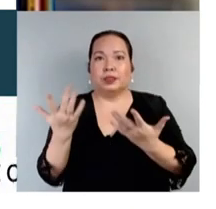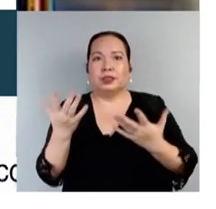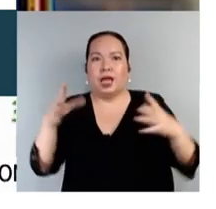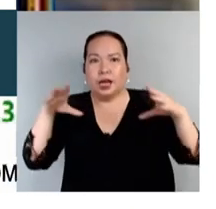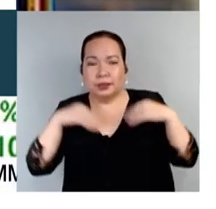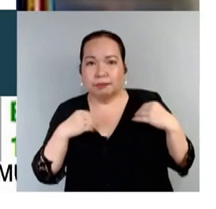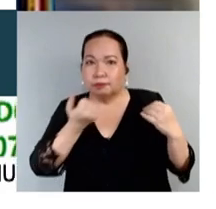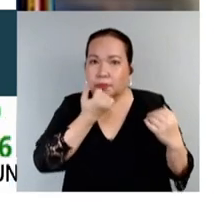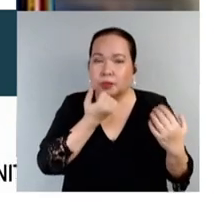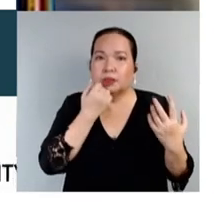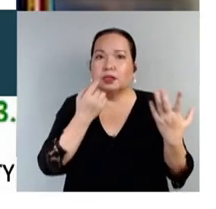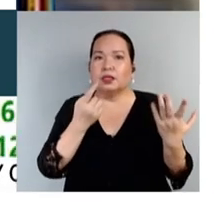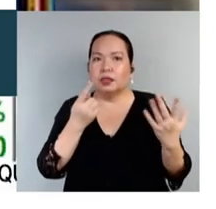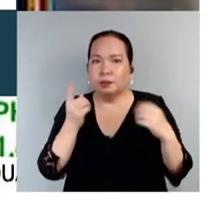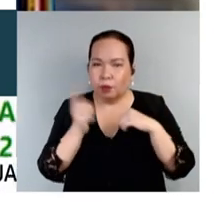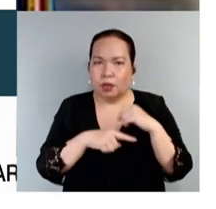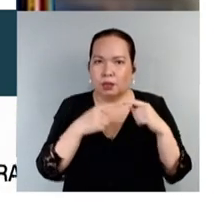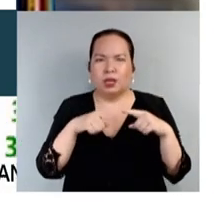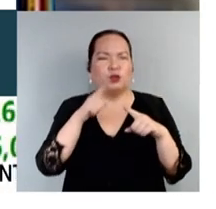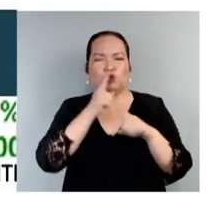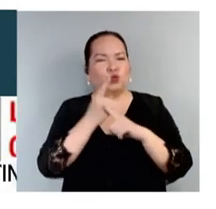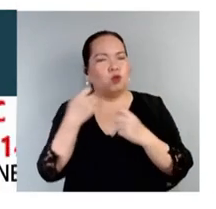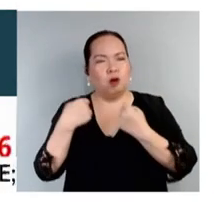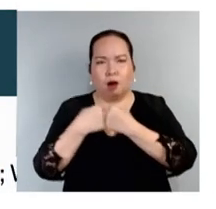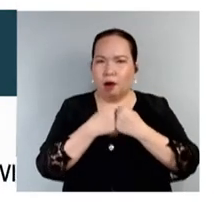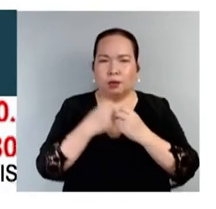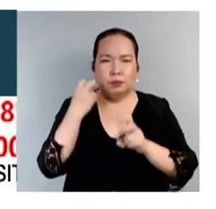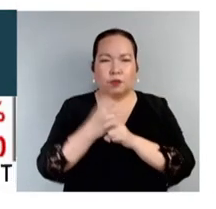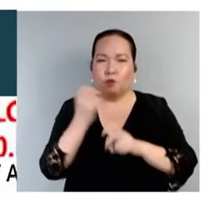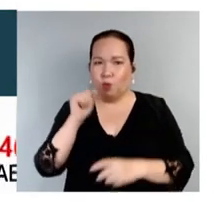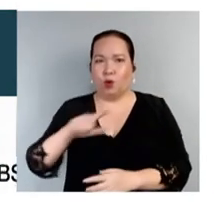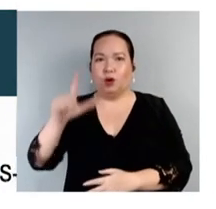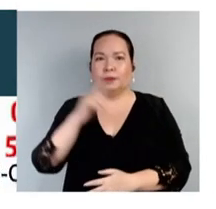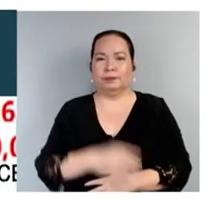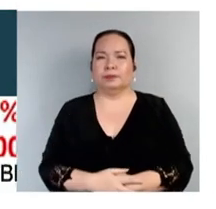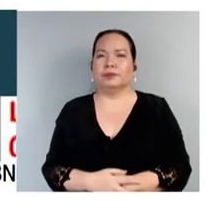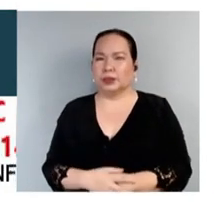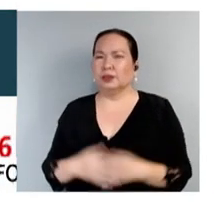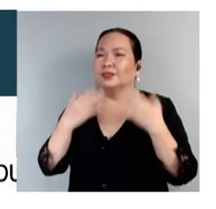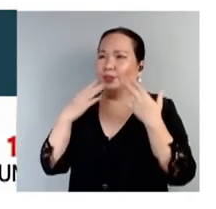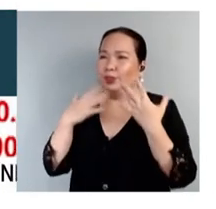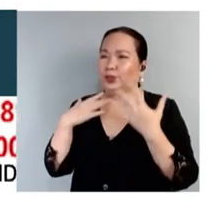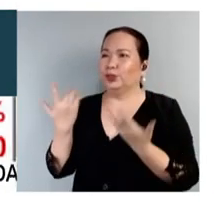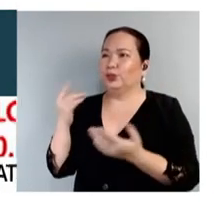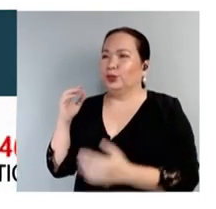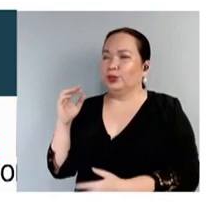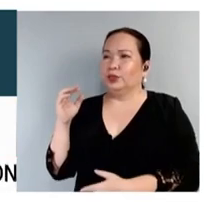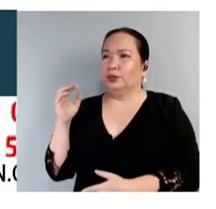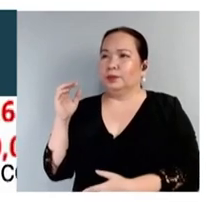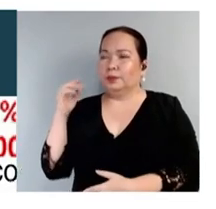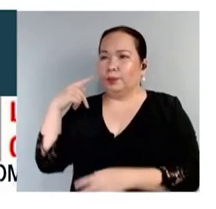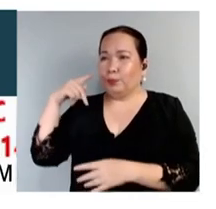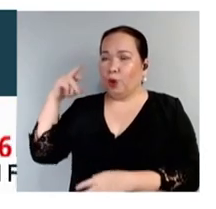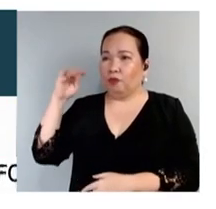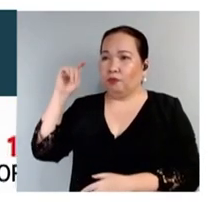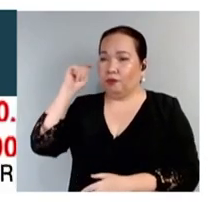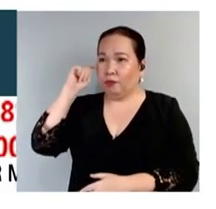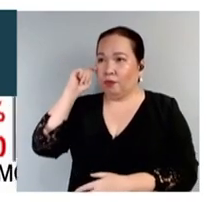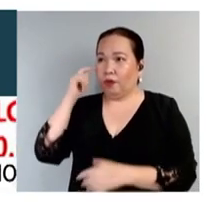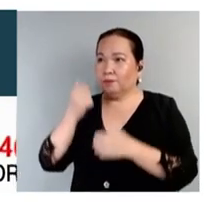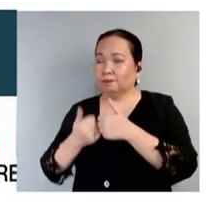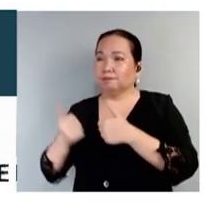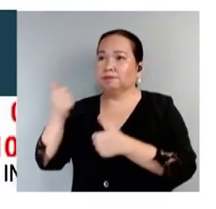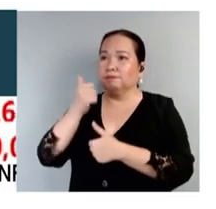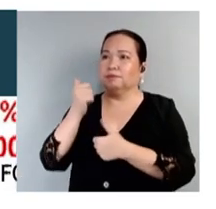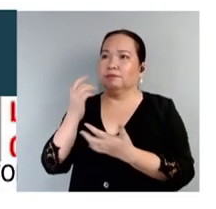forward. We have to leave it at that. Professor Edmund Tayao, Executive Director of the Local Governance Development Foundation,